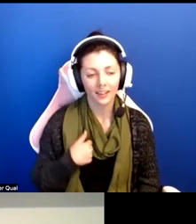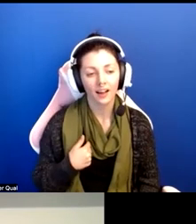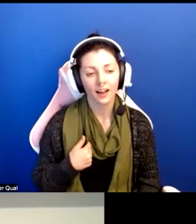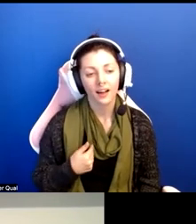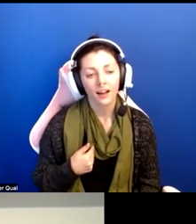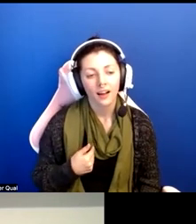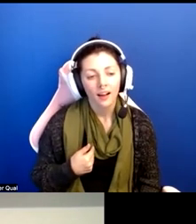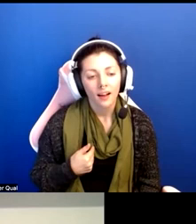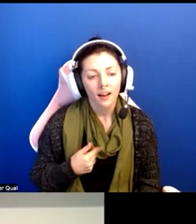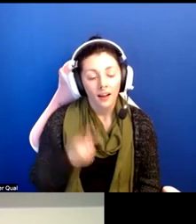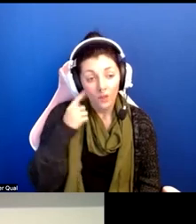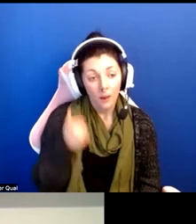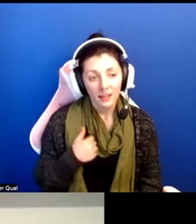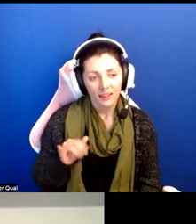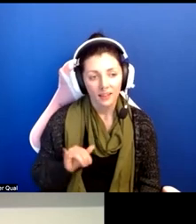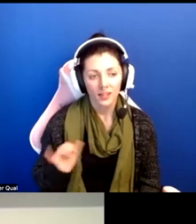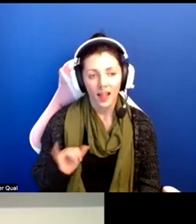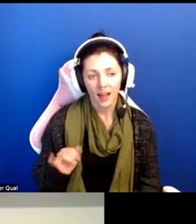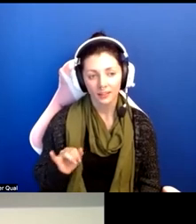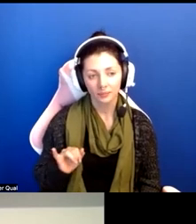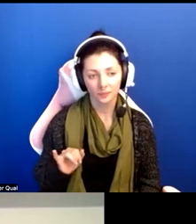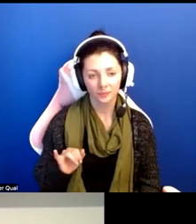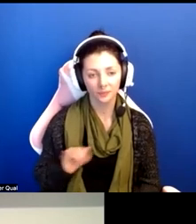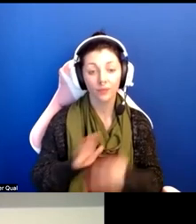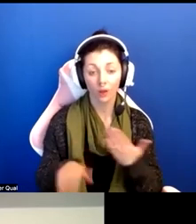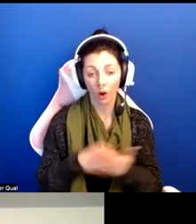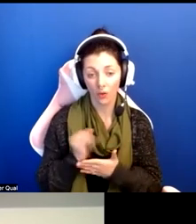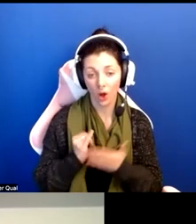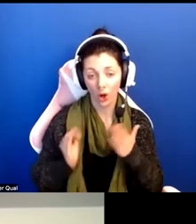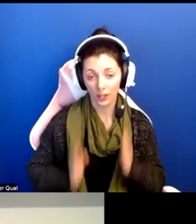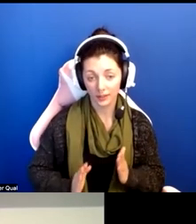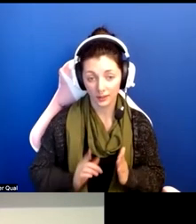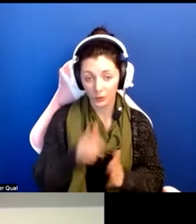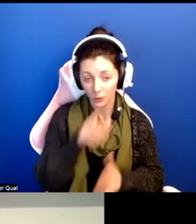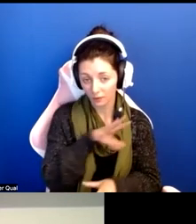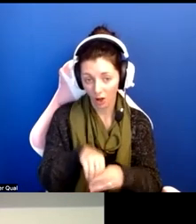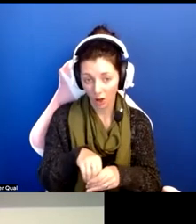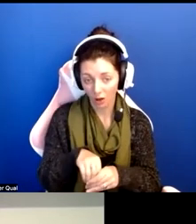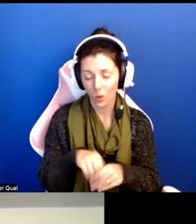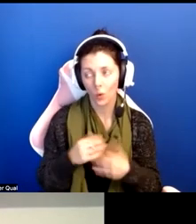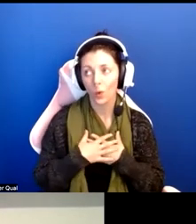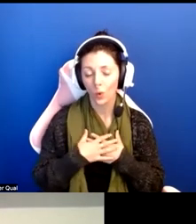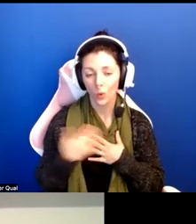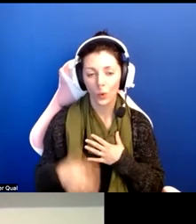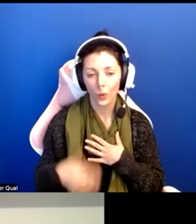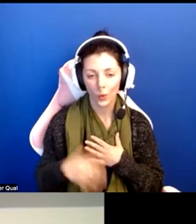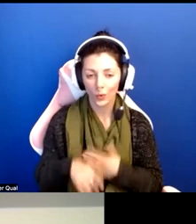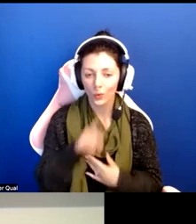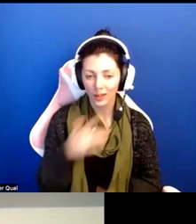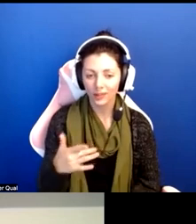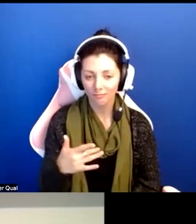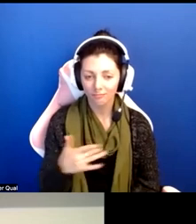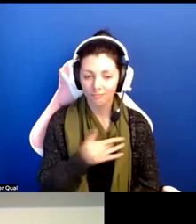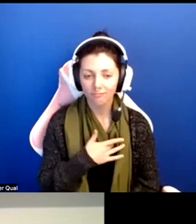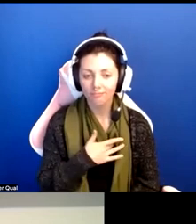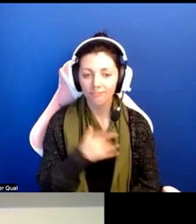me that was all the artists involved in that is like I would say has been really impactful for me in thinking about how